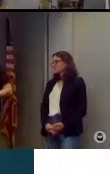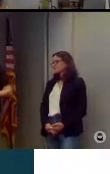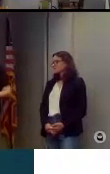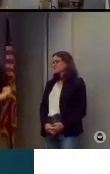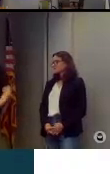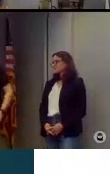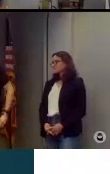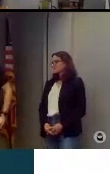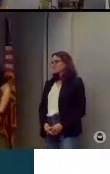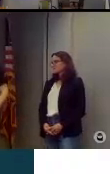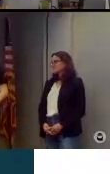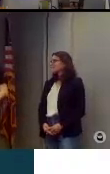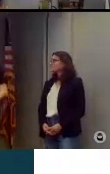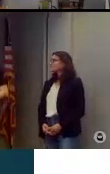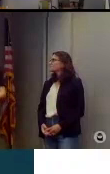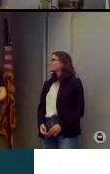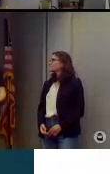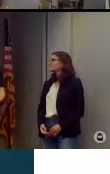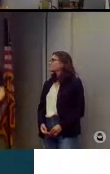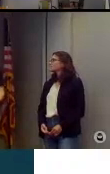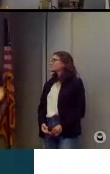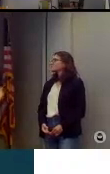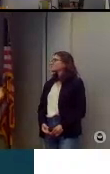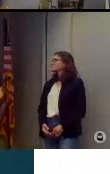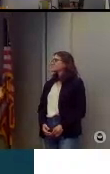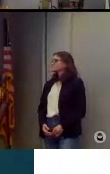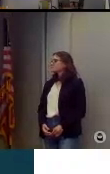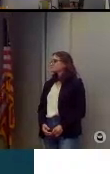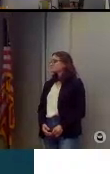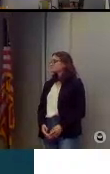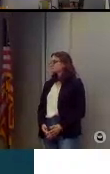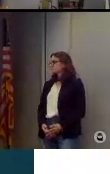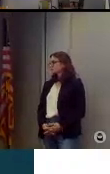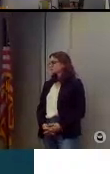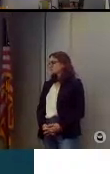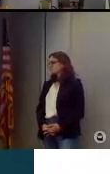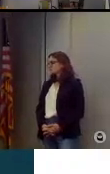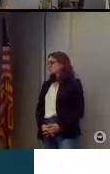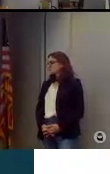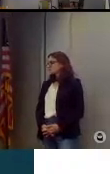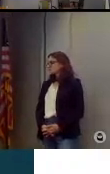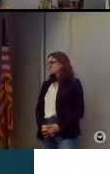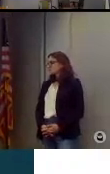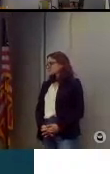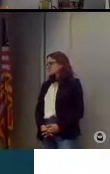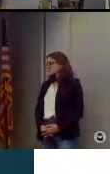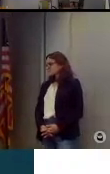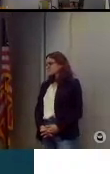cultural heritage and civilian fatalities separately without a fully dynamic model at the moment.